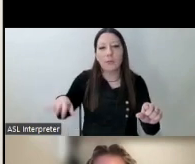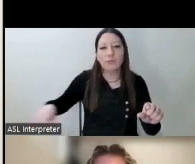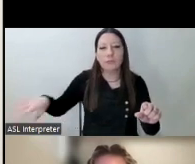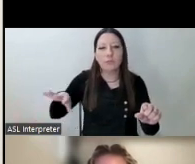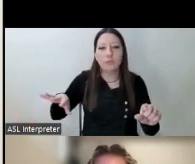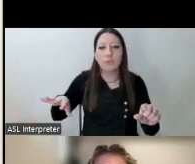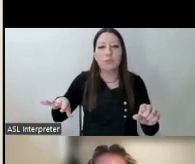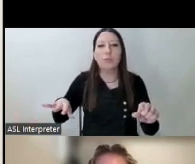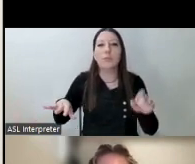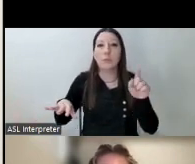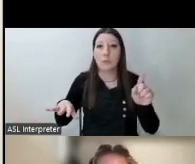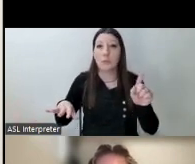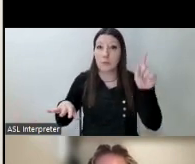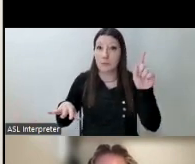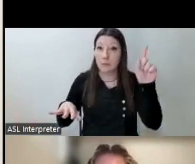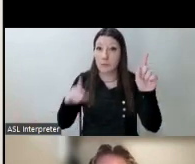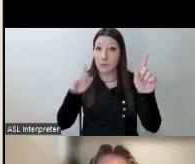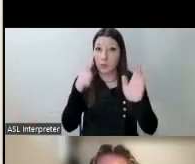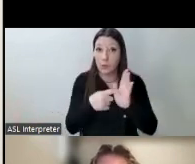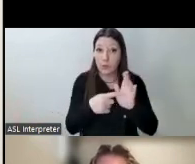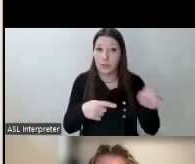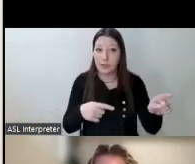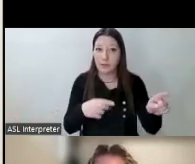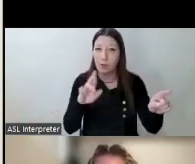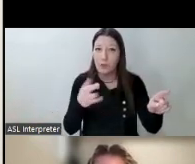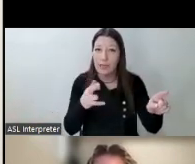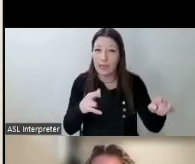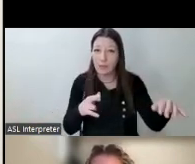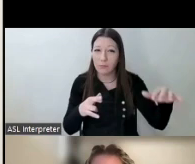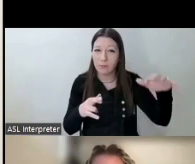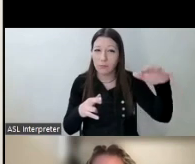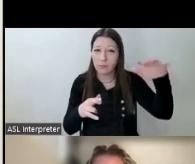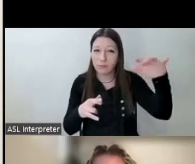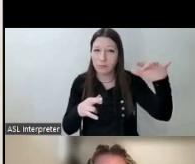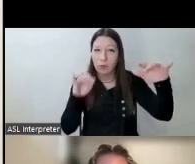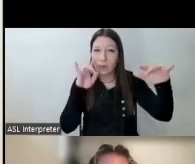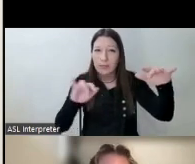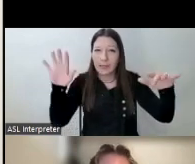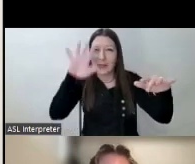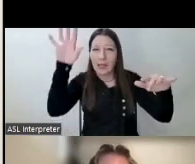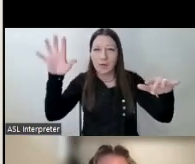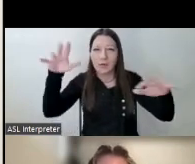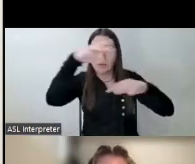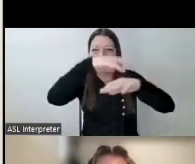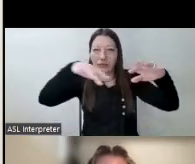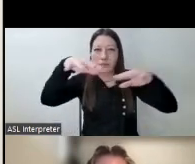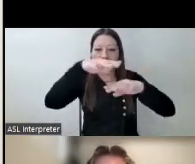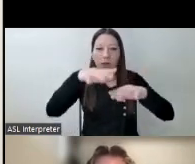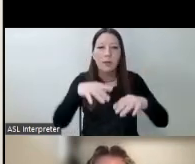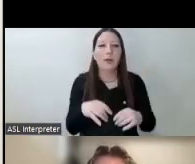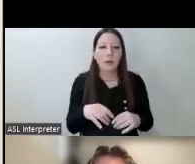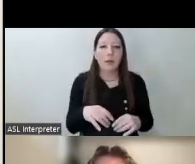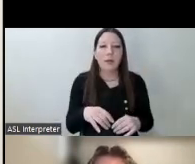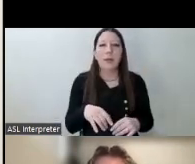the plumes of gray smoke are billowing up towards the white clouds and almost appear to be mixing in with them. And then we have the yellow water